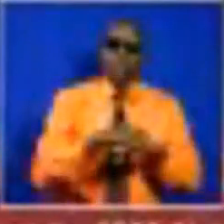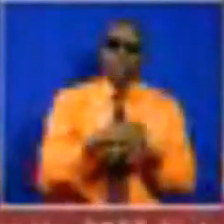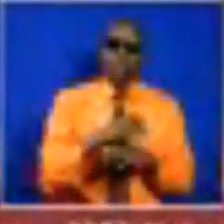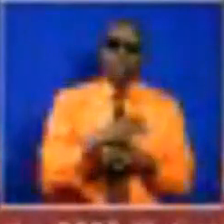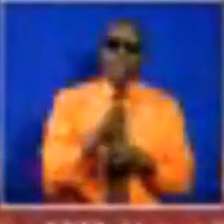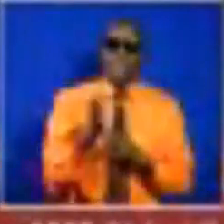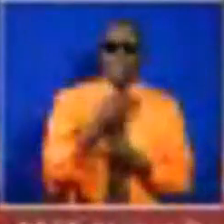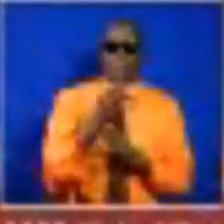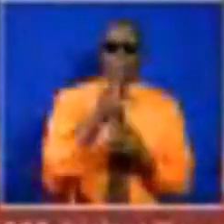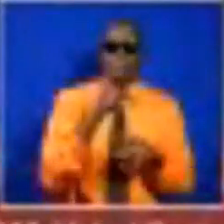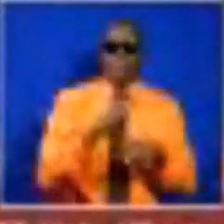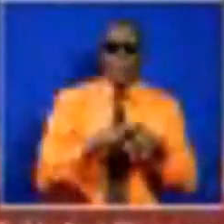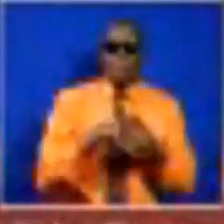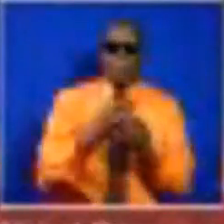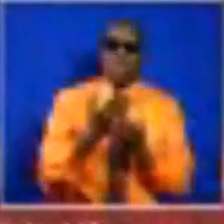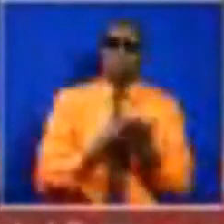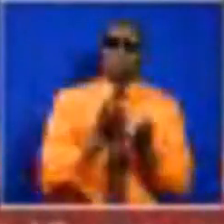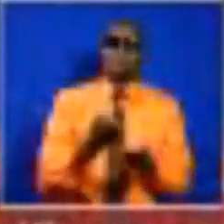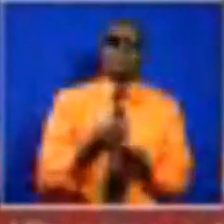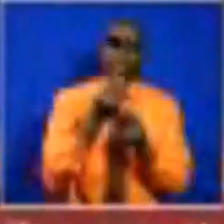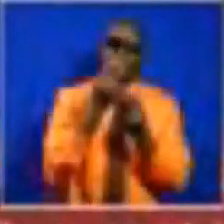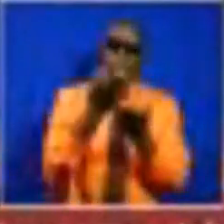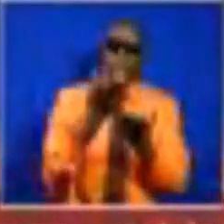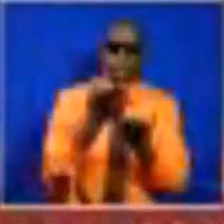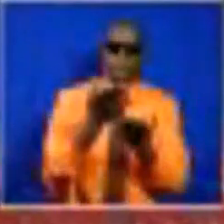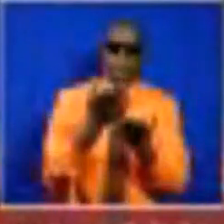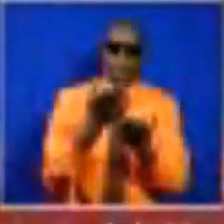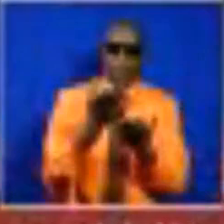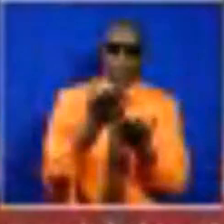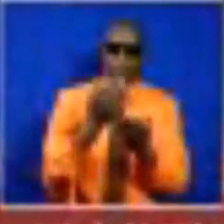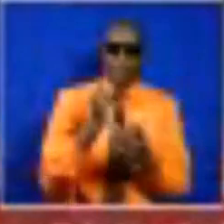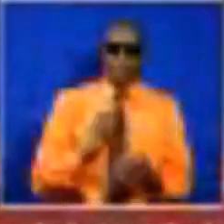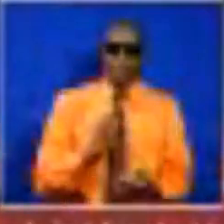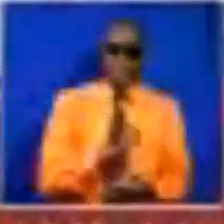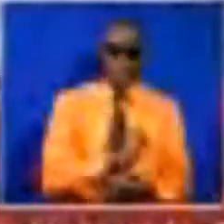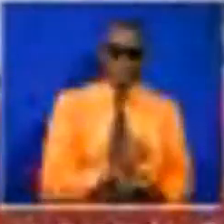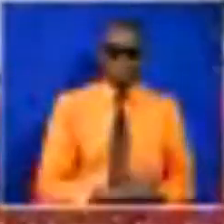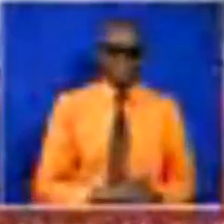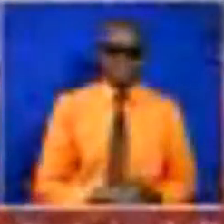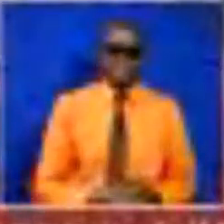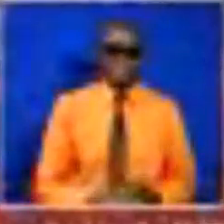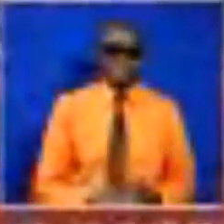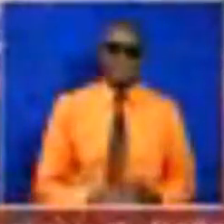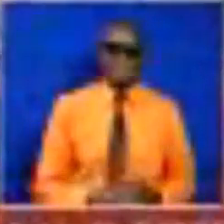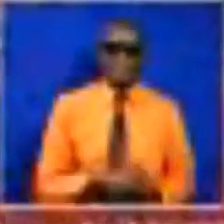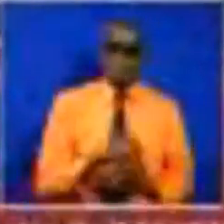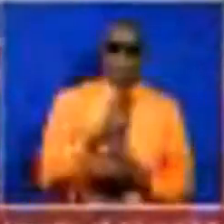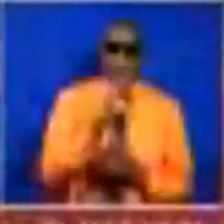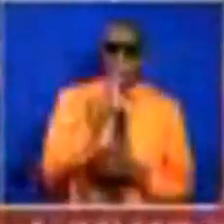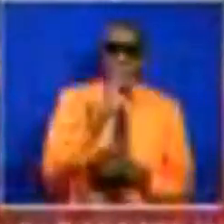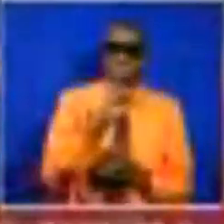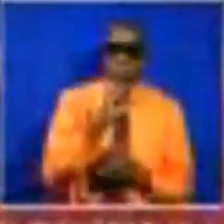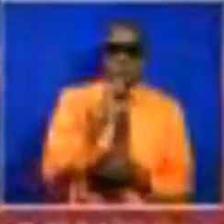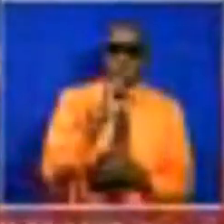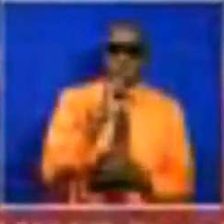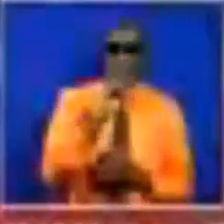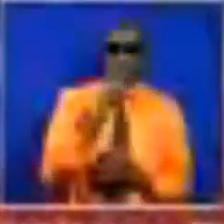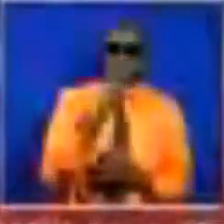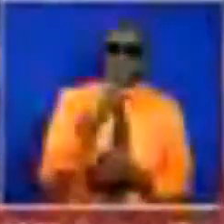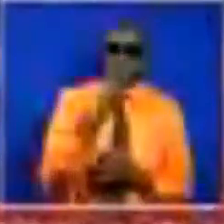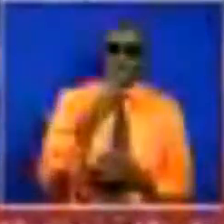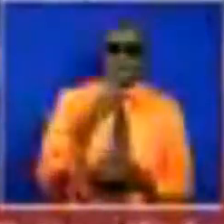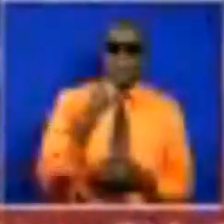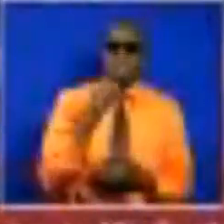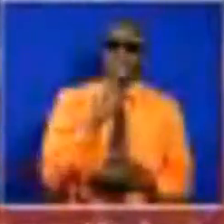we table the report before the Senate. Mungatana, however, noted that government's chief